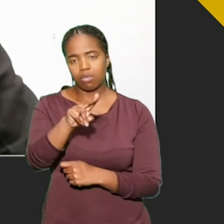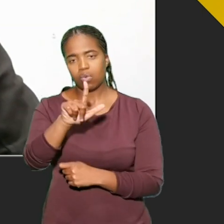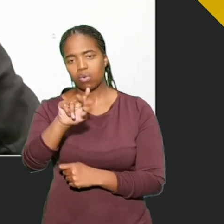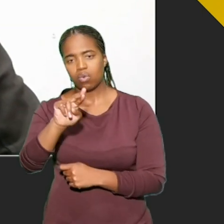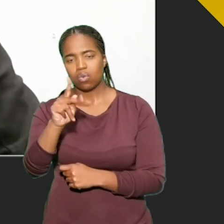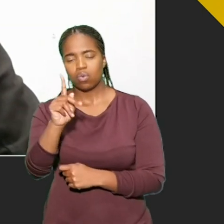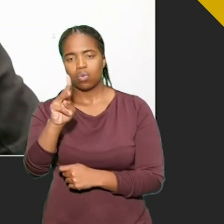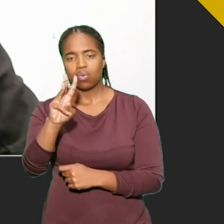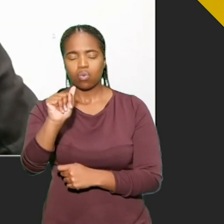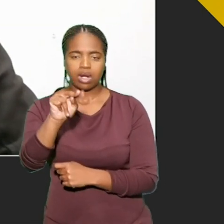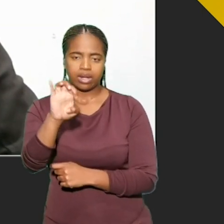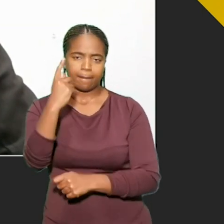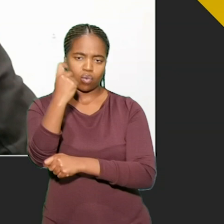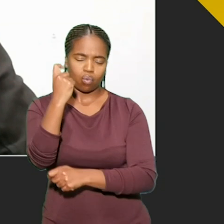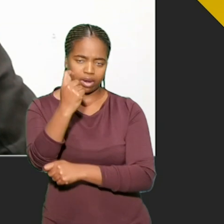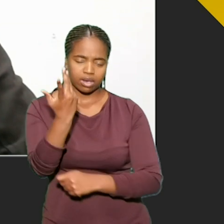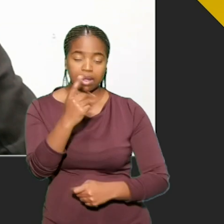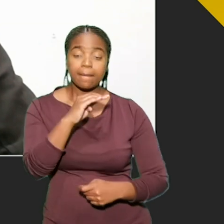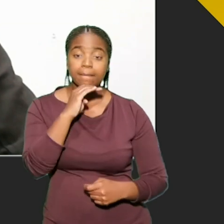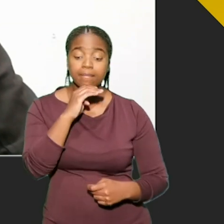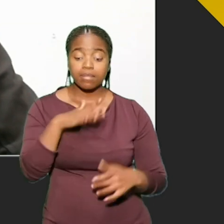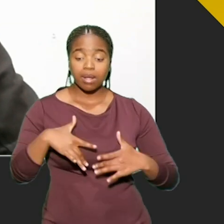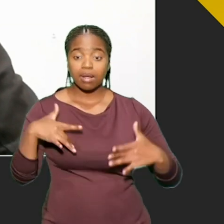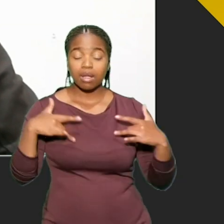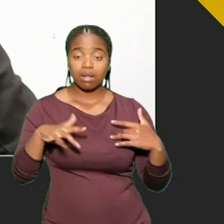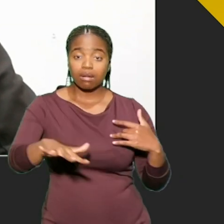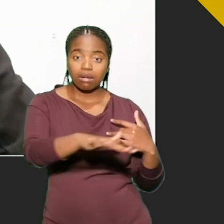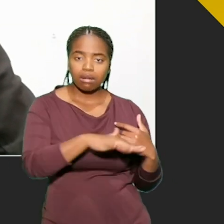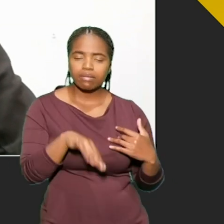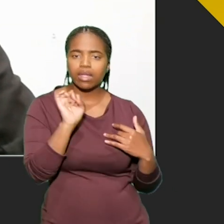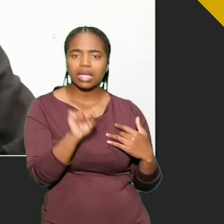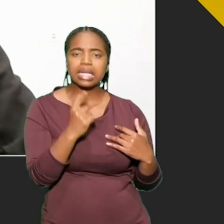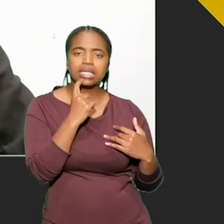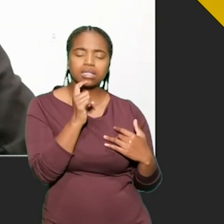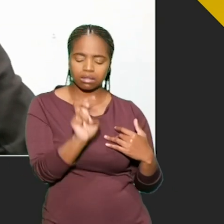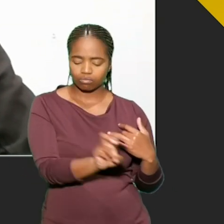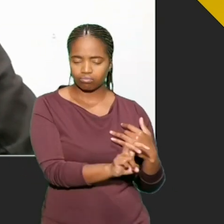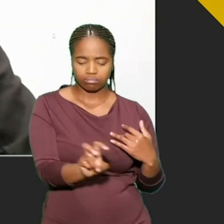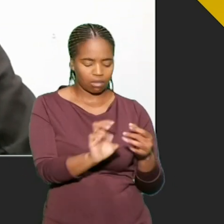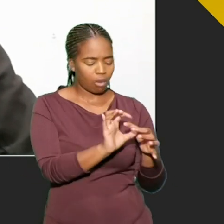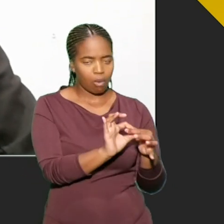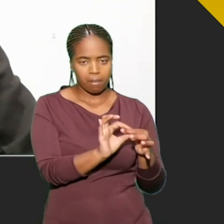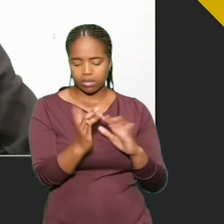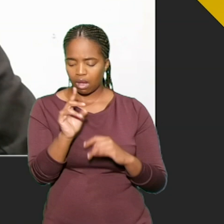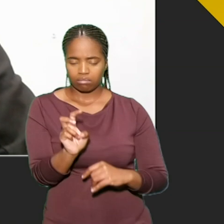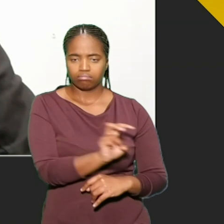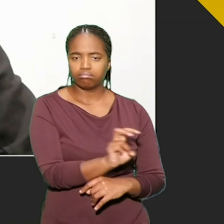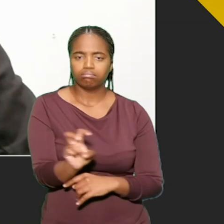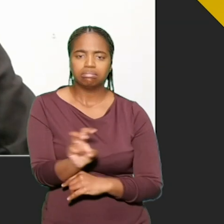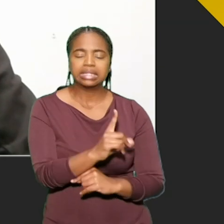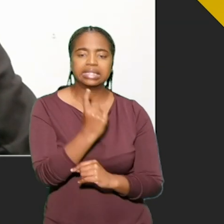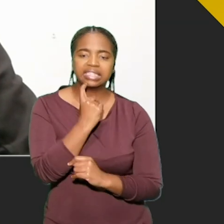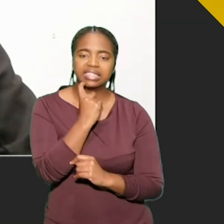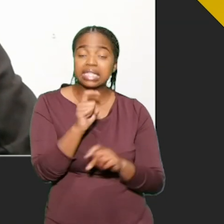will mean that the people who live around Polokwane are able to commute from home to town in an efficient manner. It's the same thing